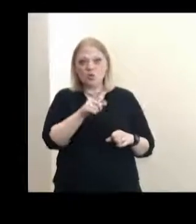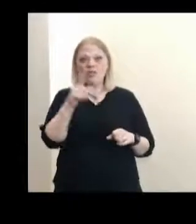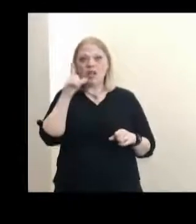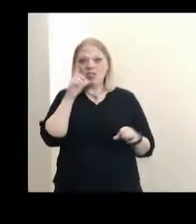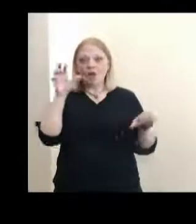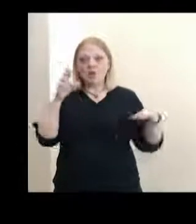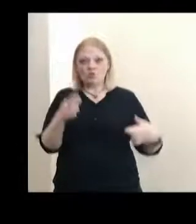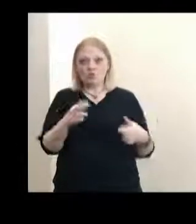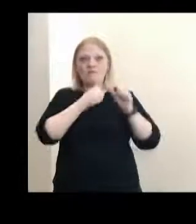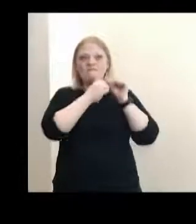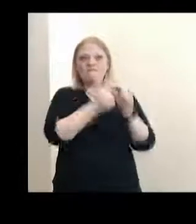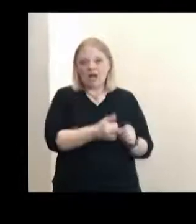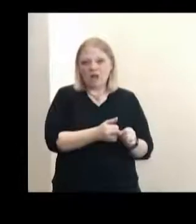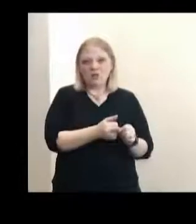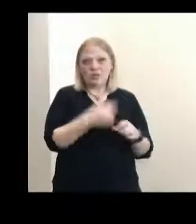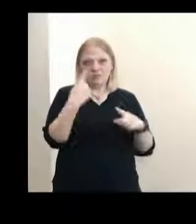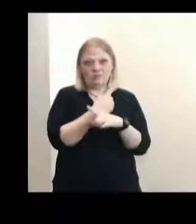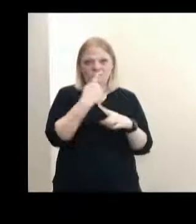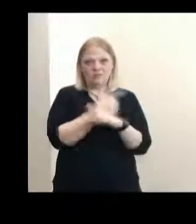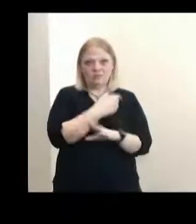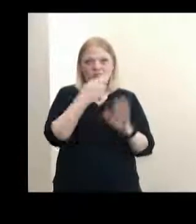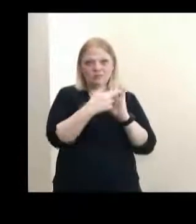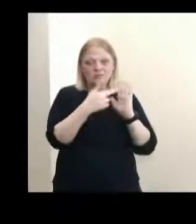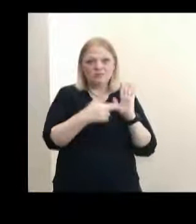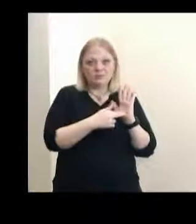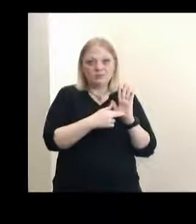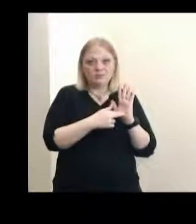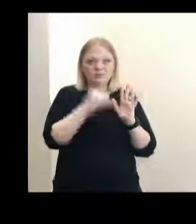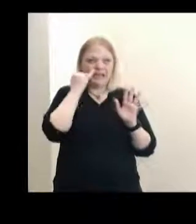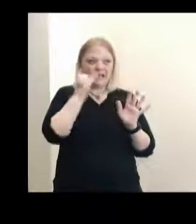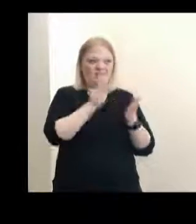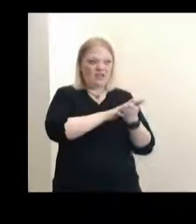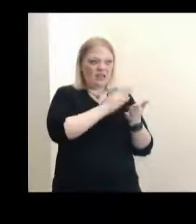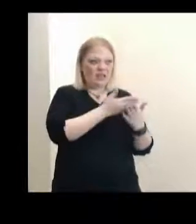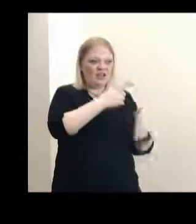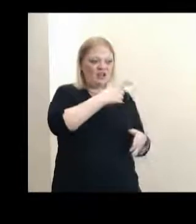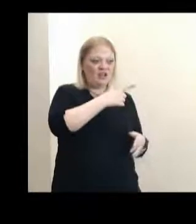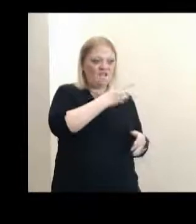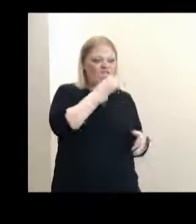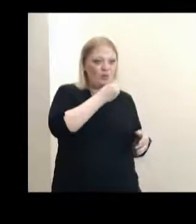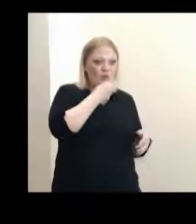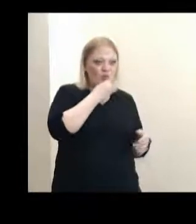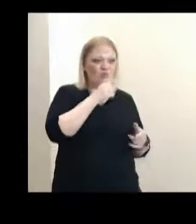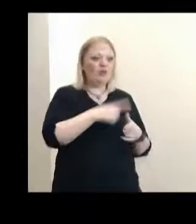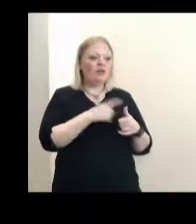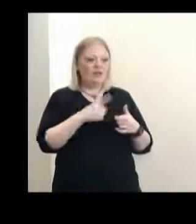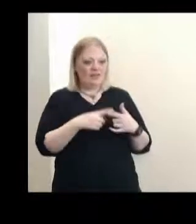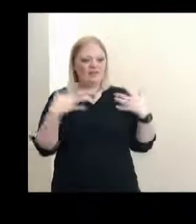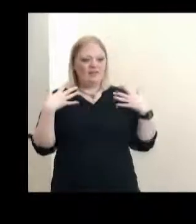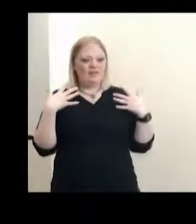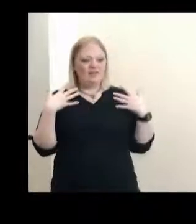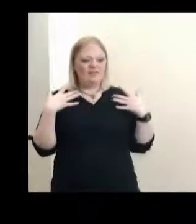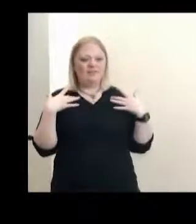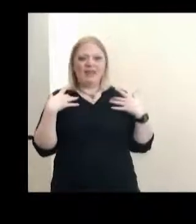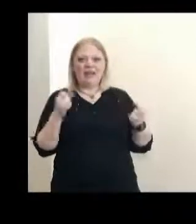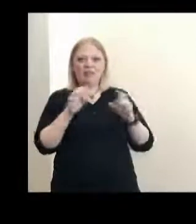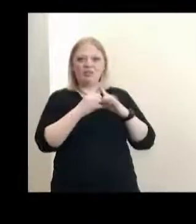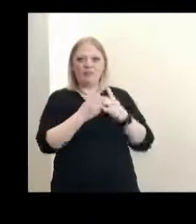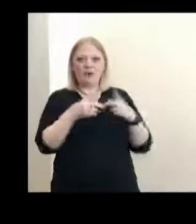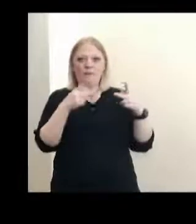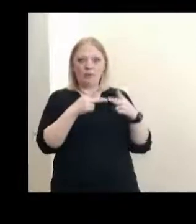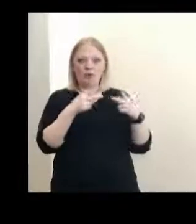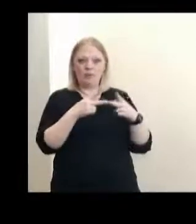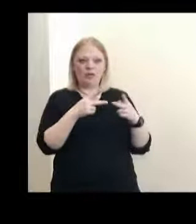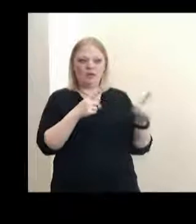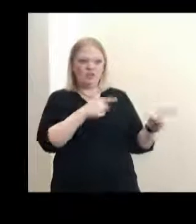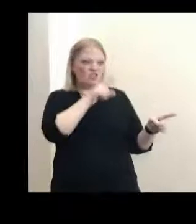are following proper protocol, such if they make food on site, they get our Erie County Department of Health permit. We make certain that if they got chicken, it's